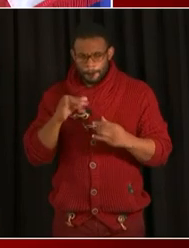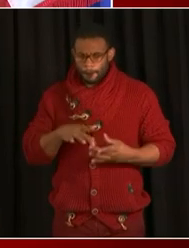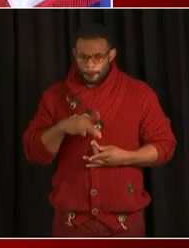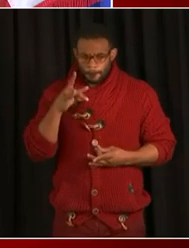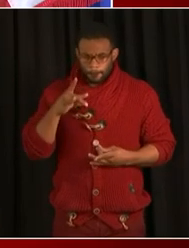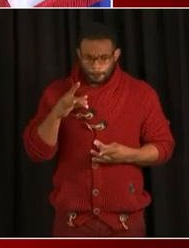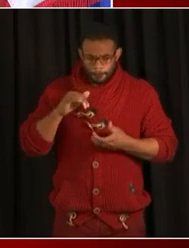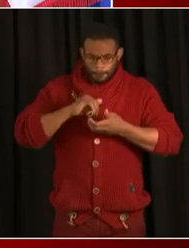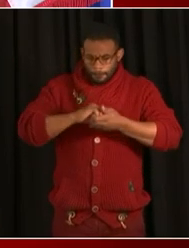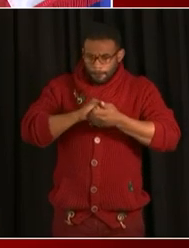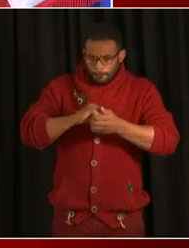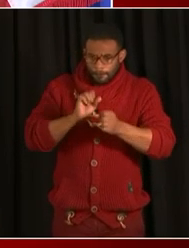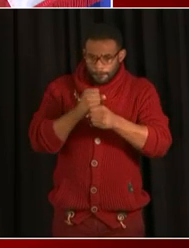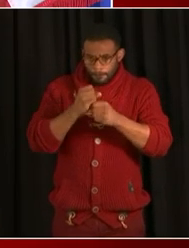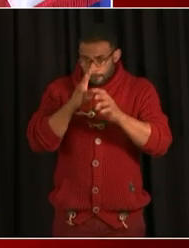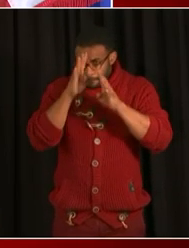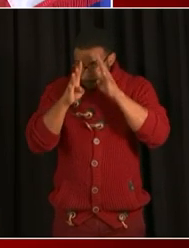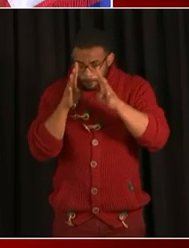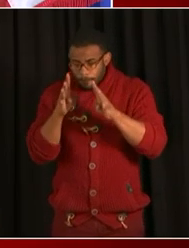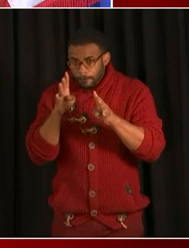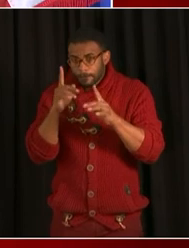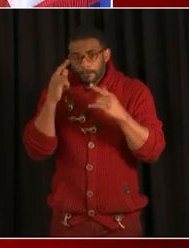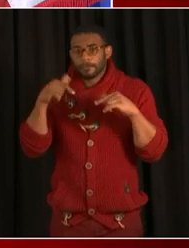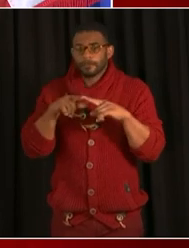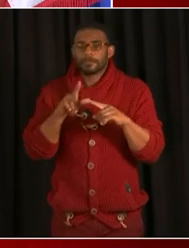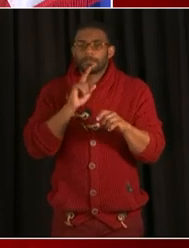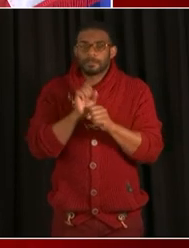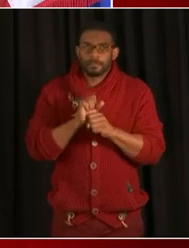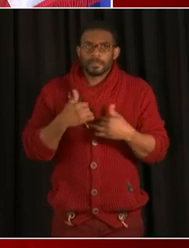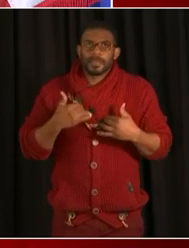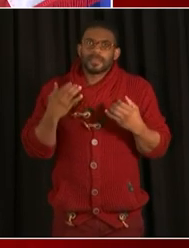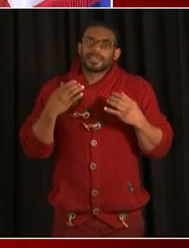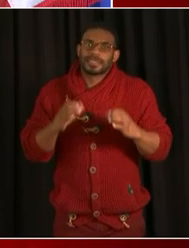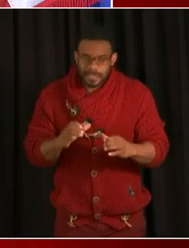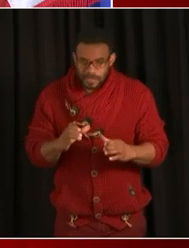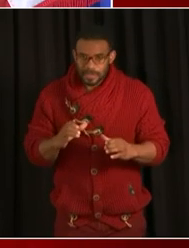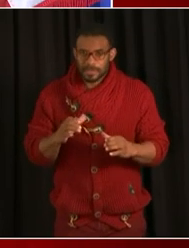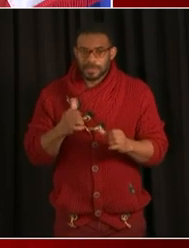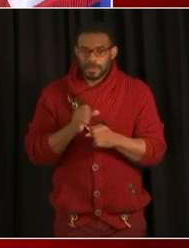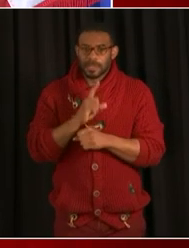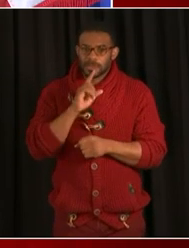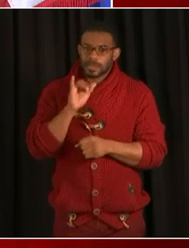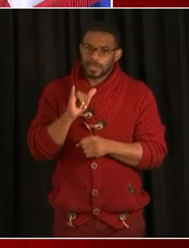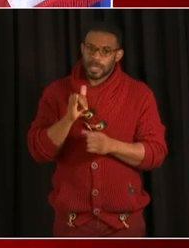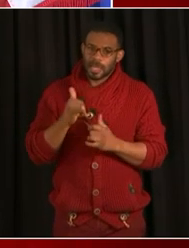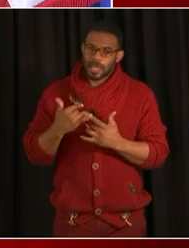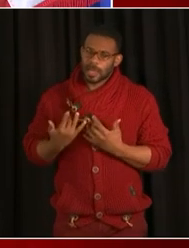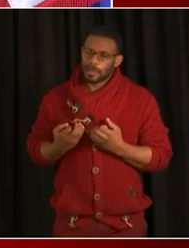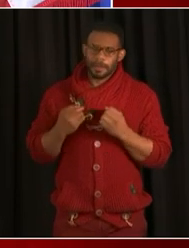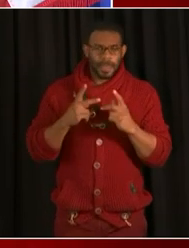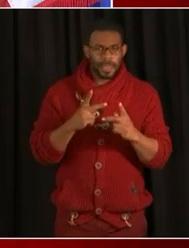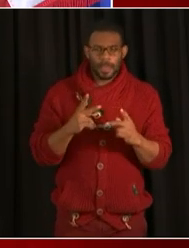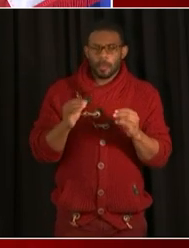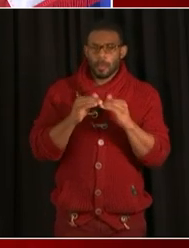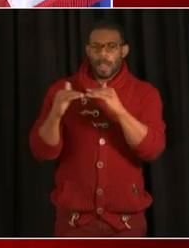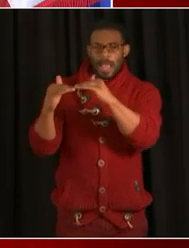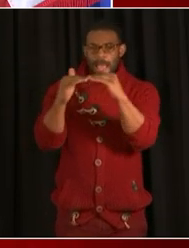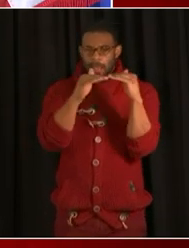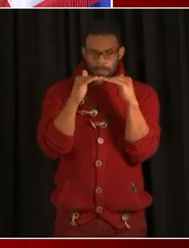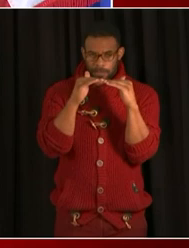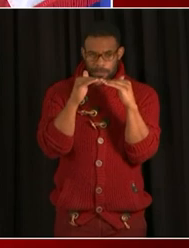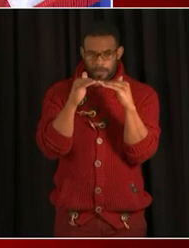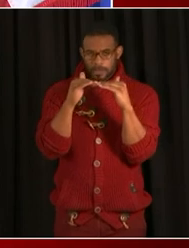same spirit of cooperation and creativity in order for us to actually make sure that that comeback is even more